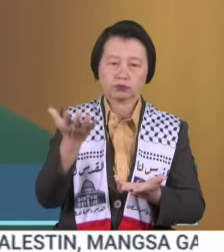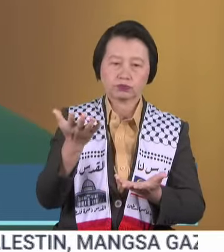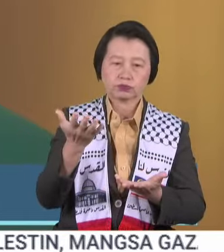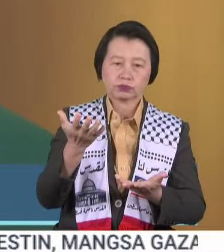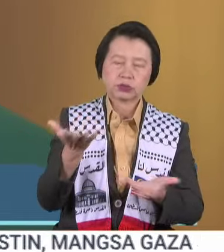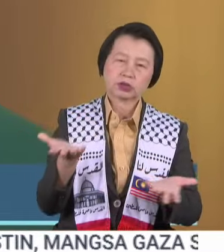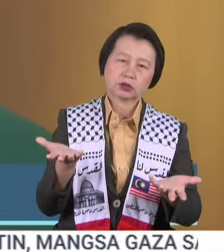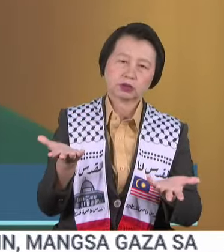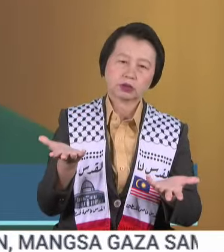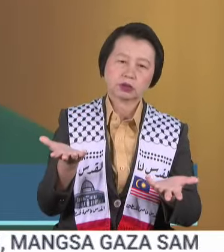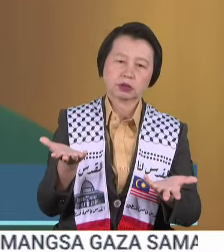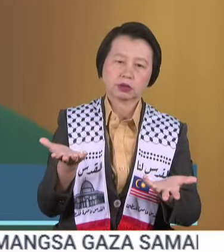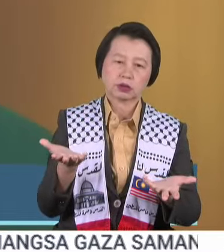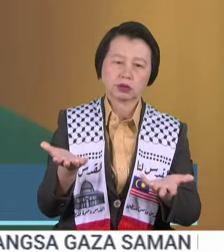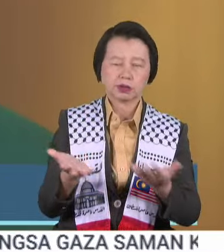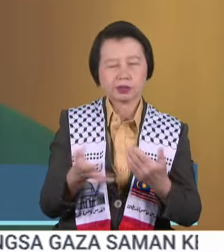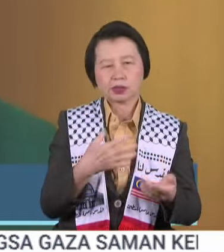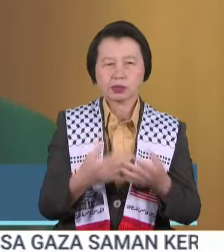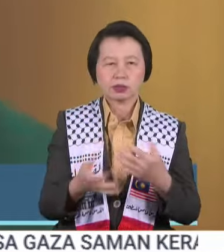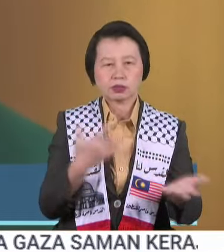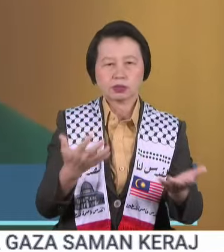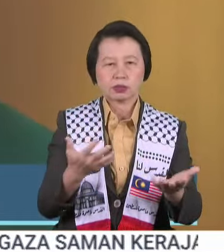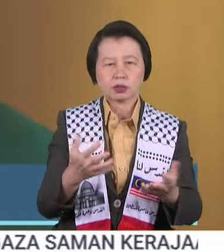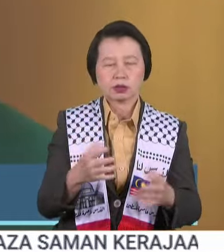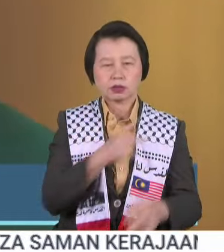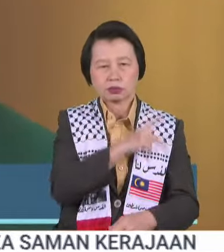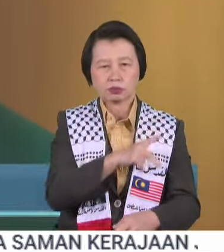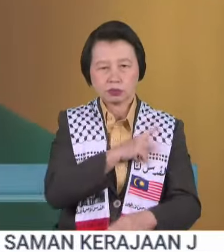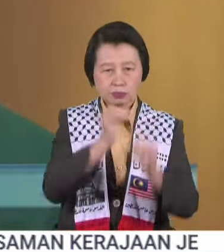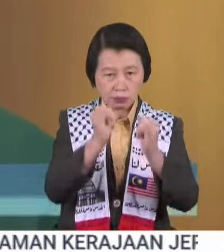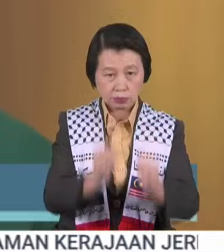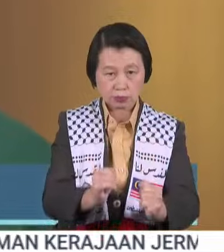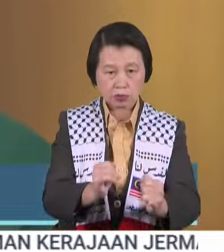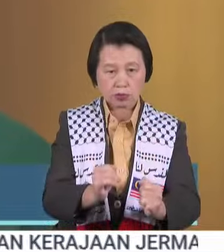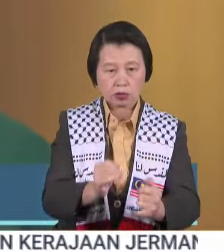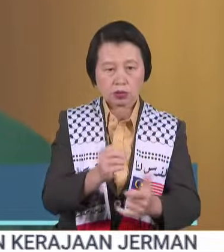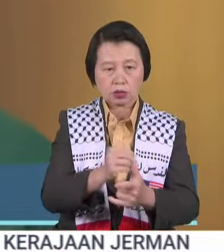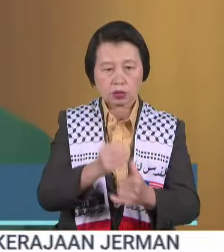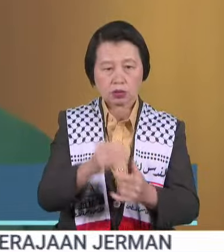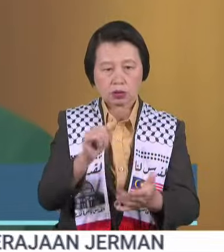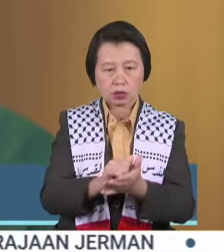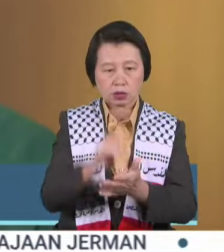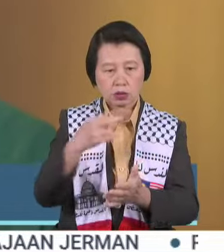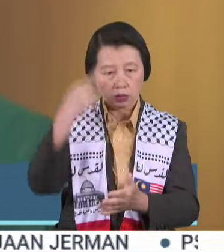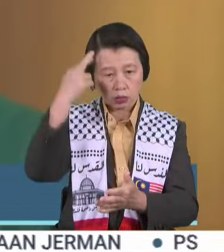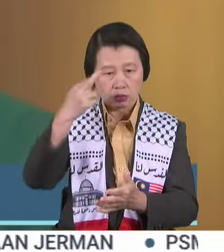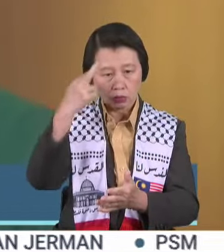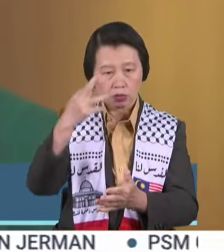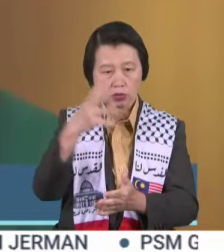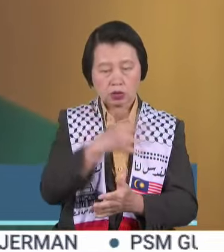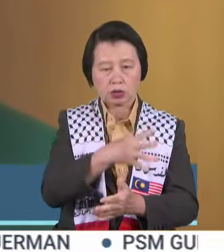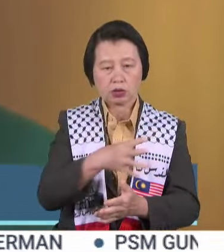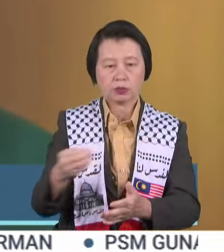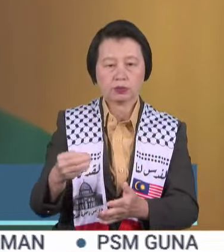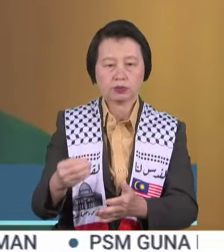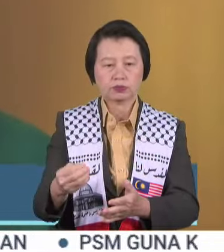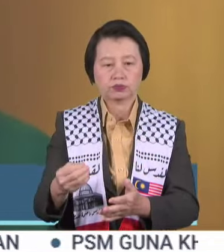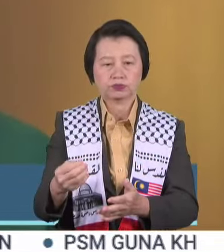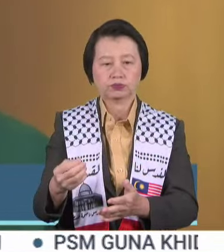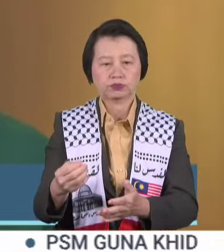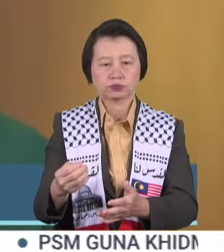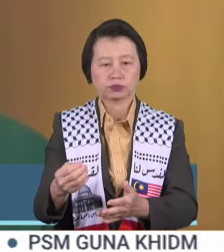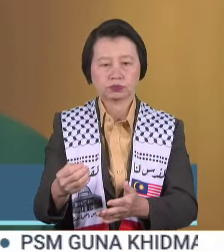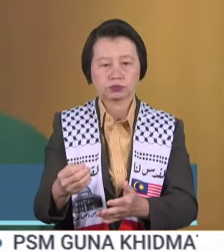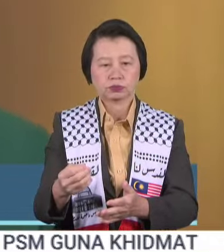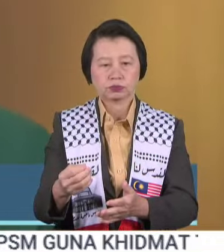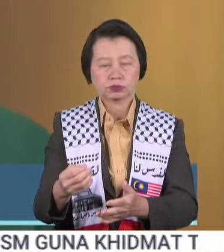it's a matter of priorities that individuals have. It's a matter of the amount of disposable income that they have.